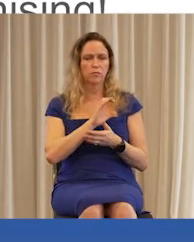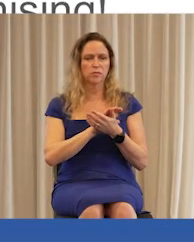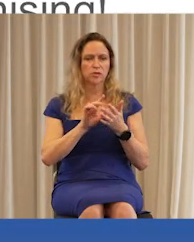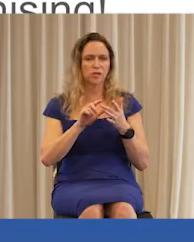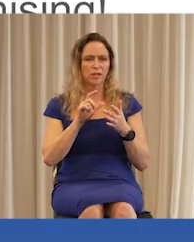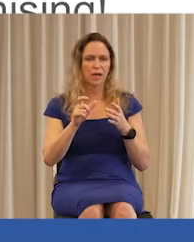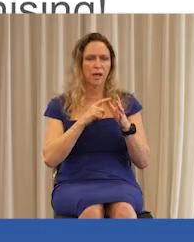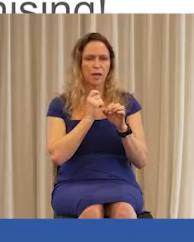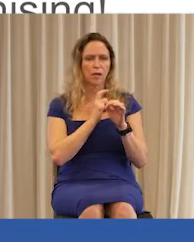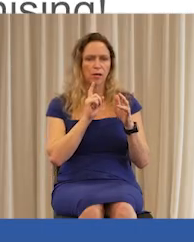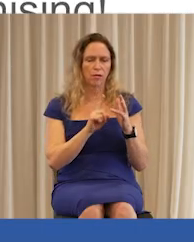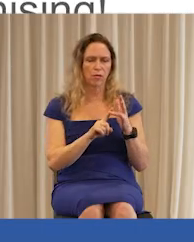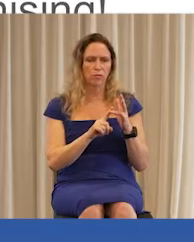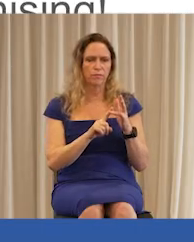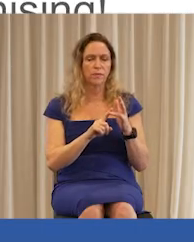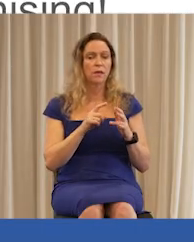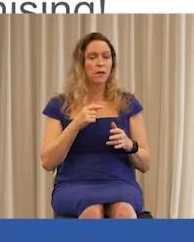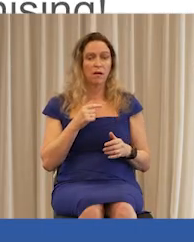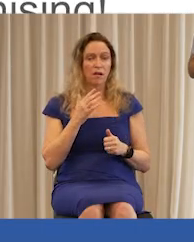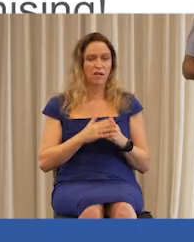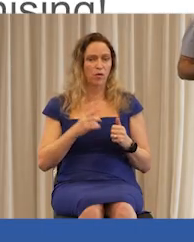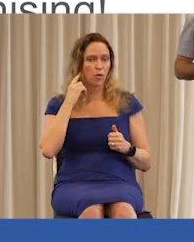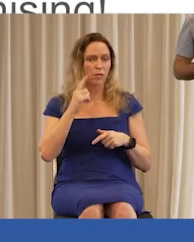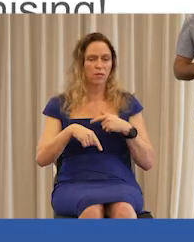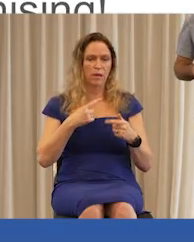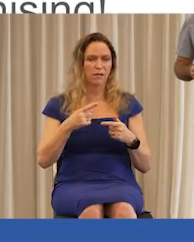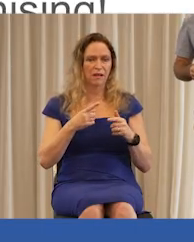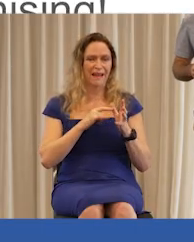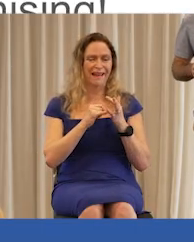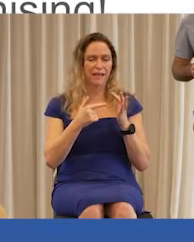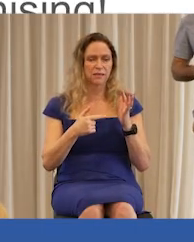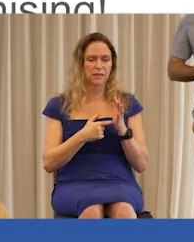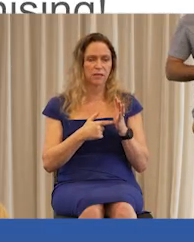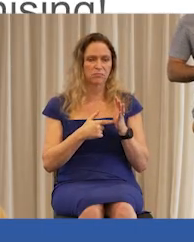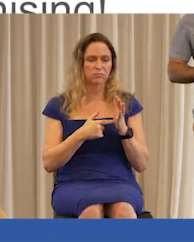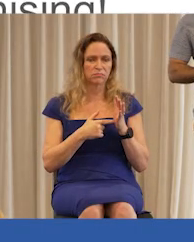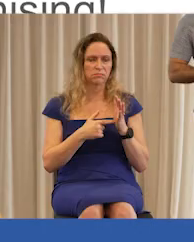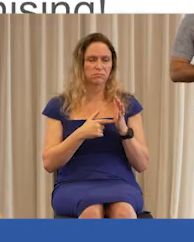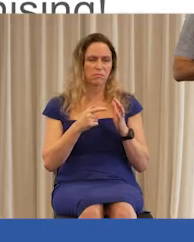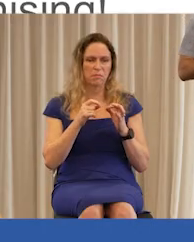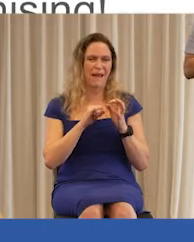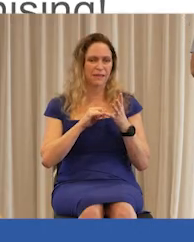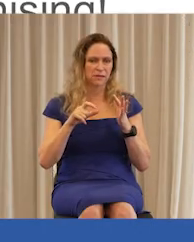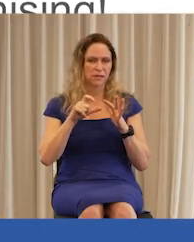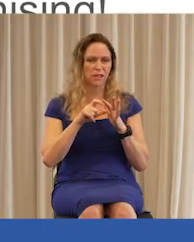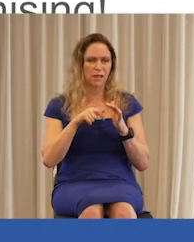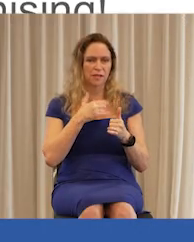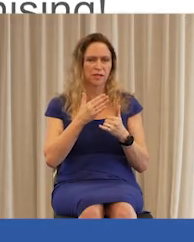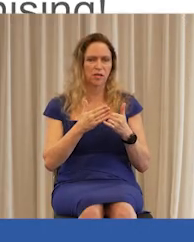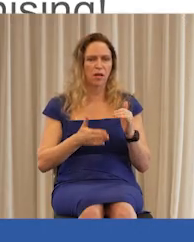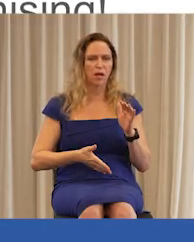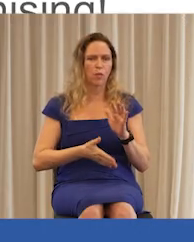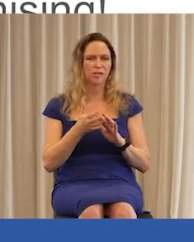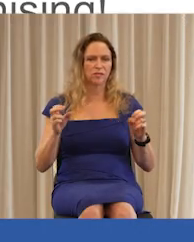discover asset-based community development until I moved to Townsville. And at the time, I was about to go to Melbourne